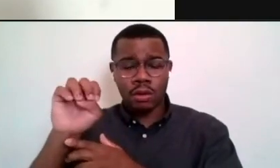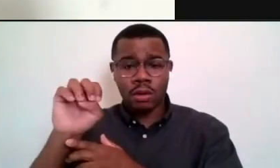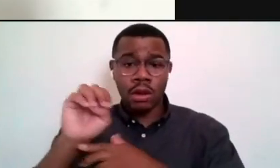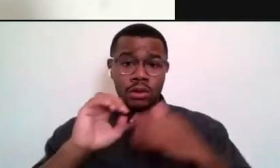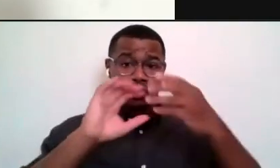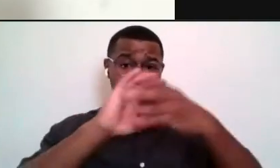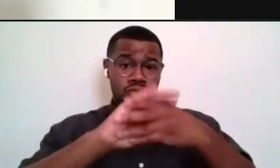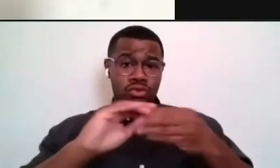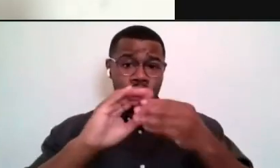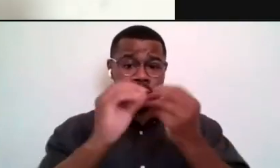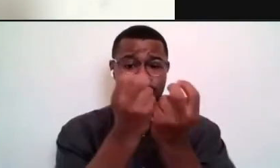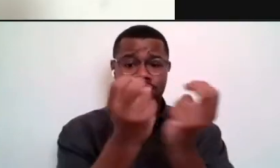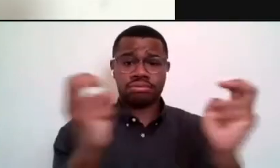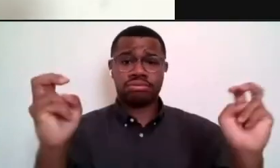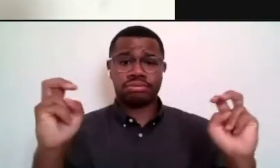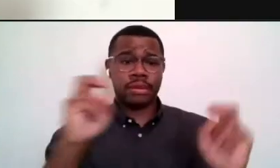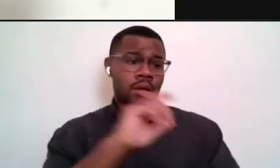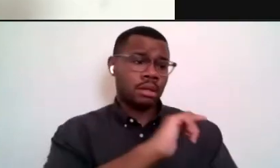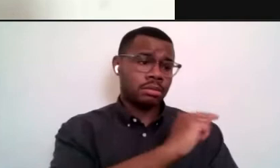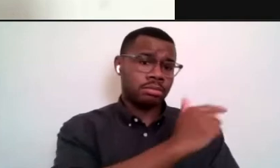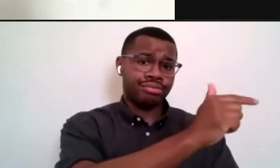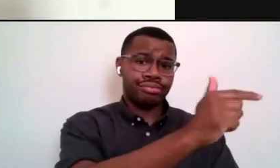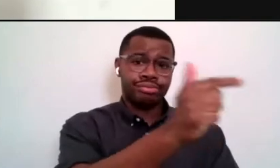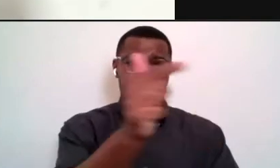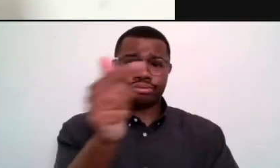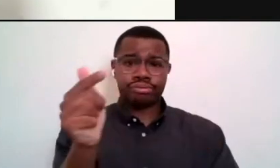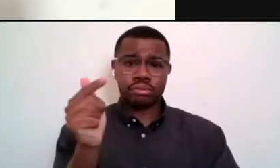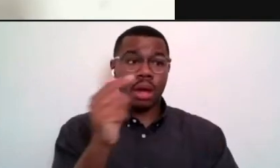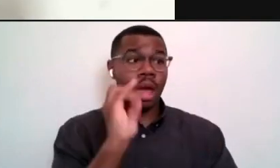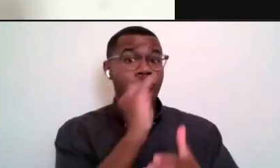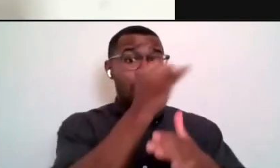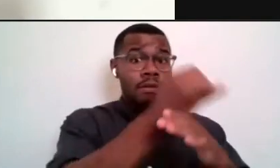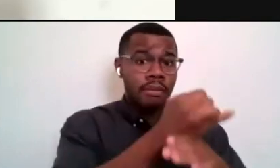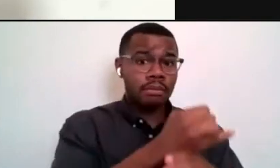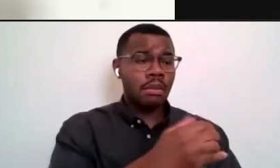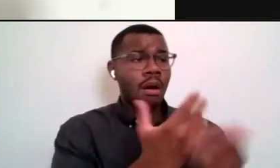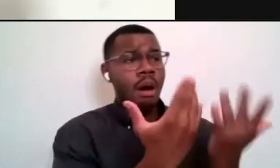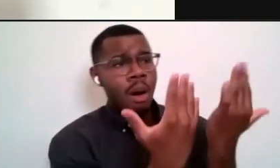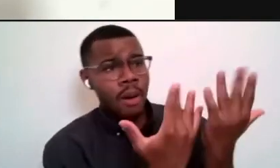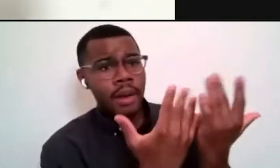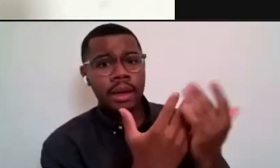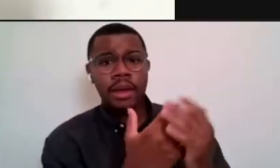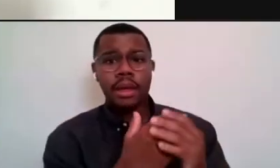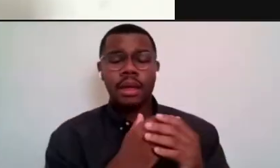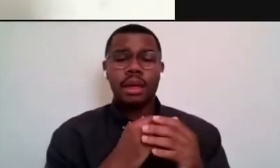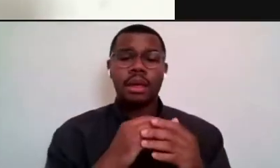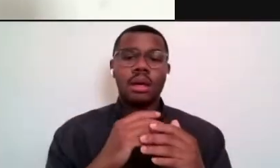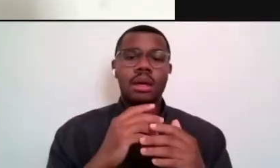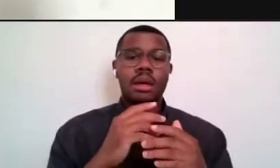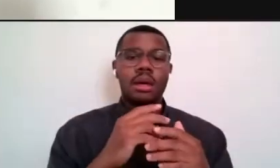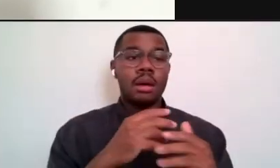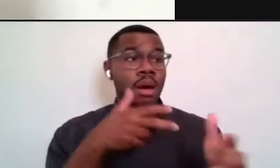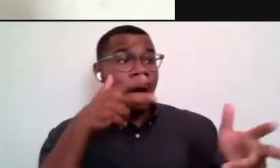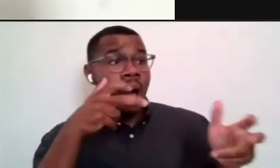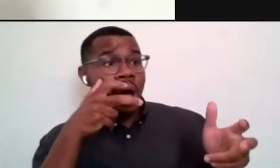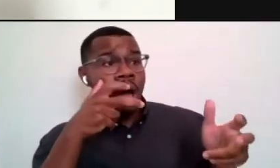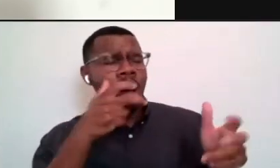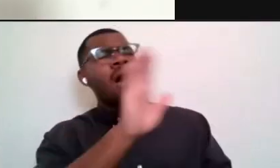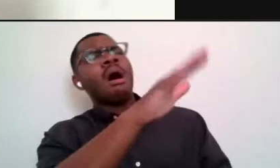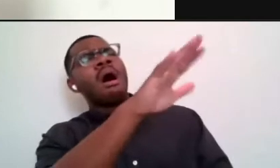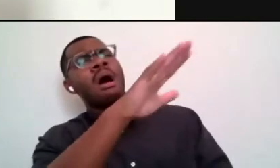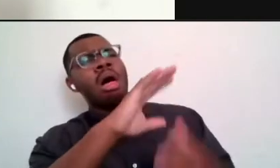interrupted, right? We're not commenting on anybody's story. And it's about the listening. It's really